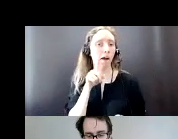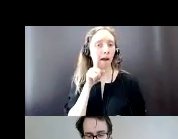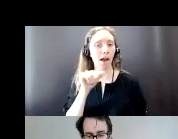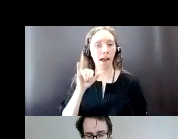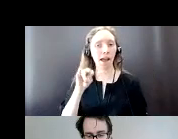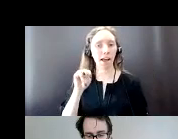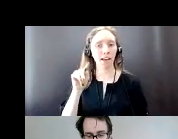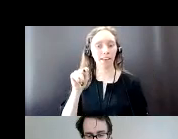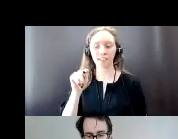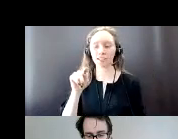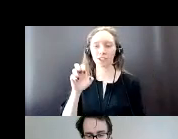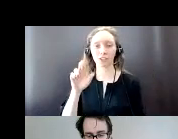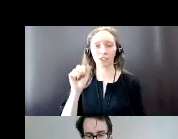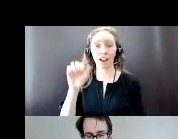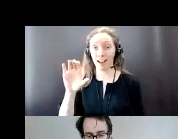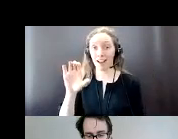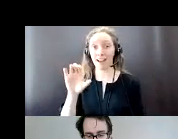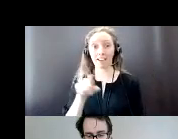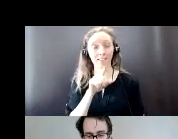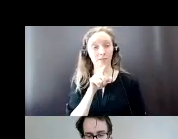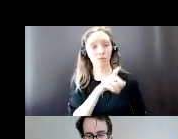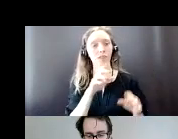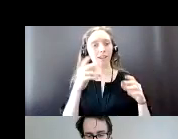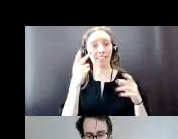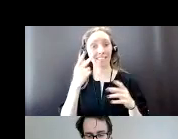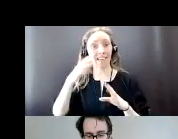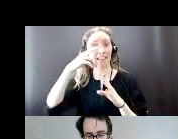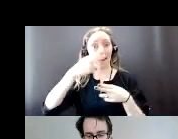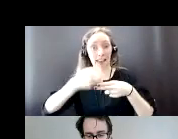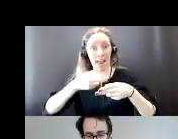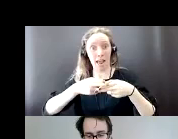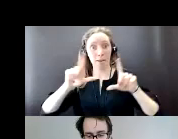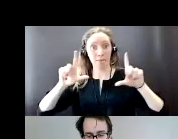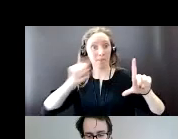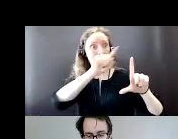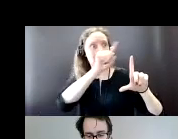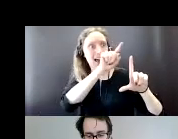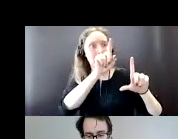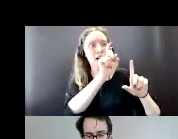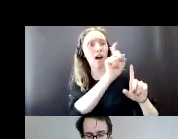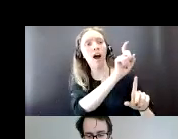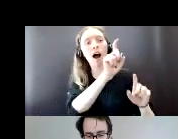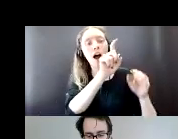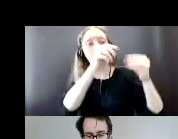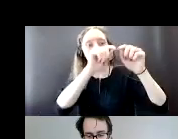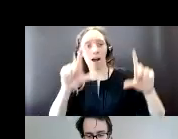always look for the actual email address that email is coming from. Another variation